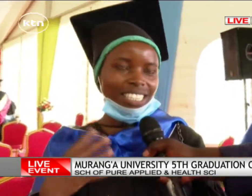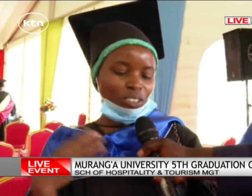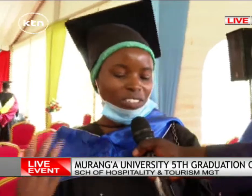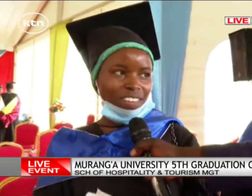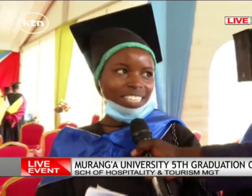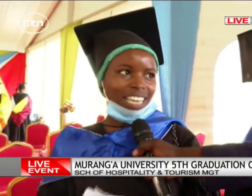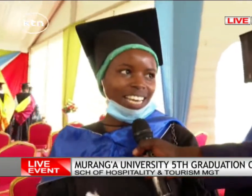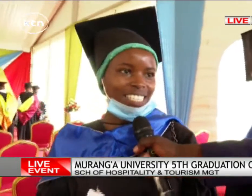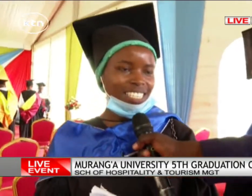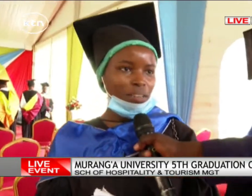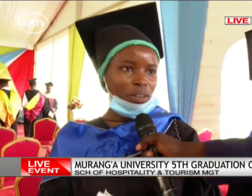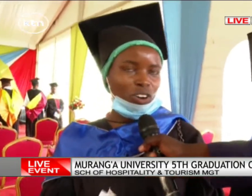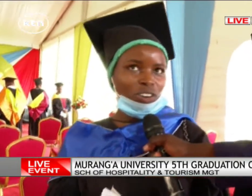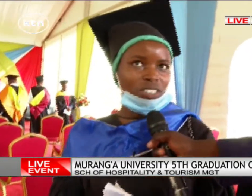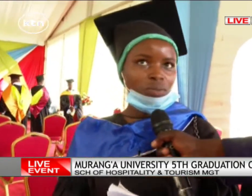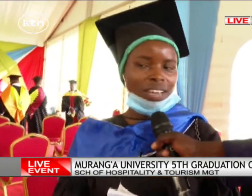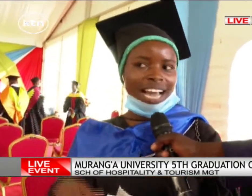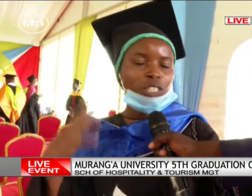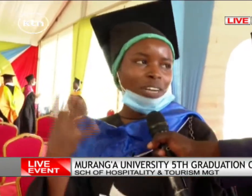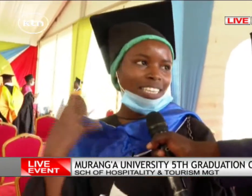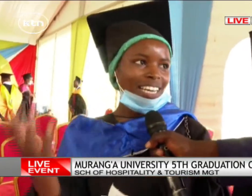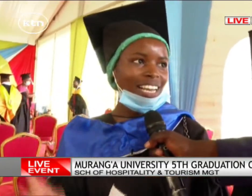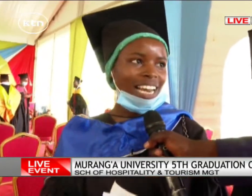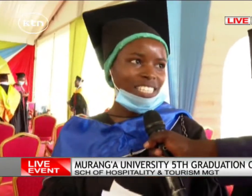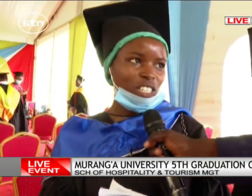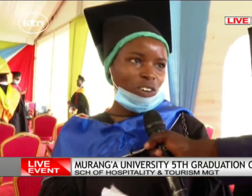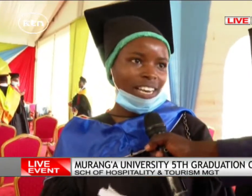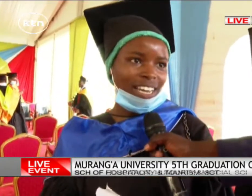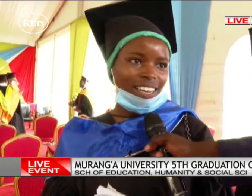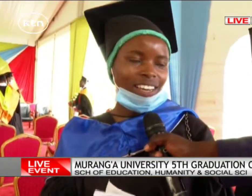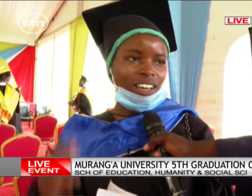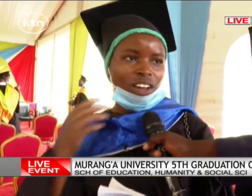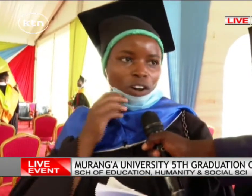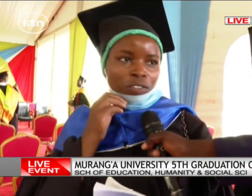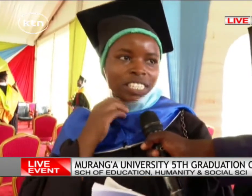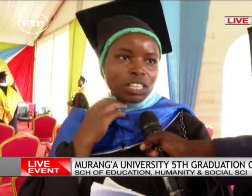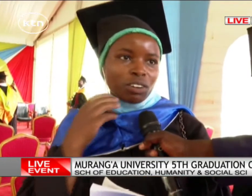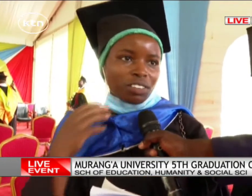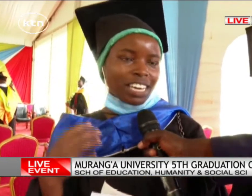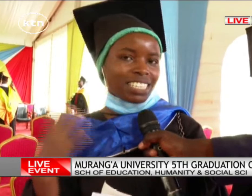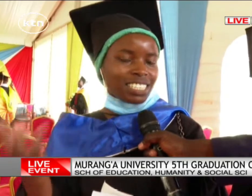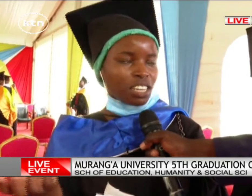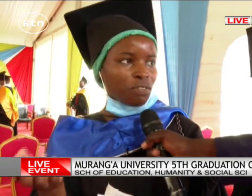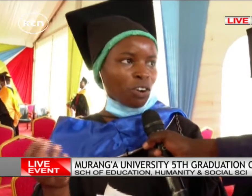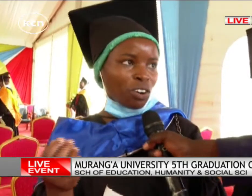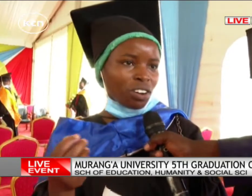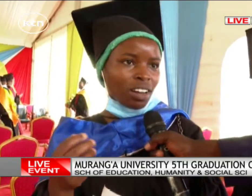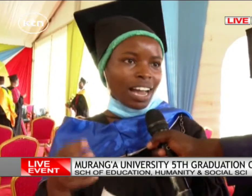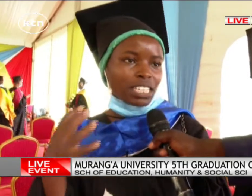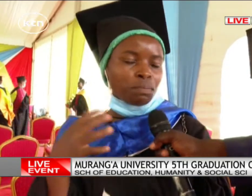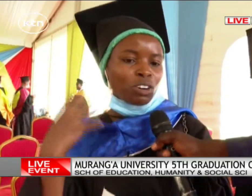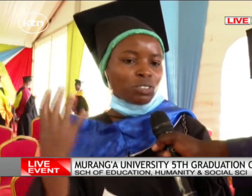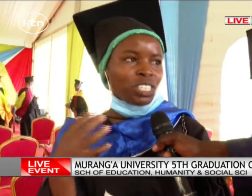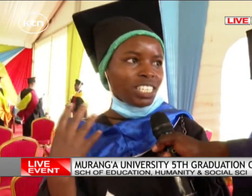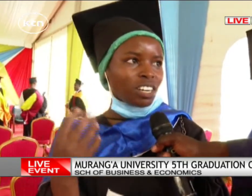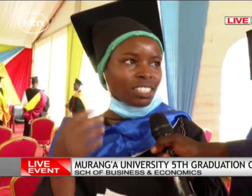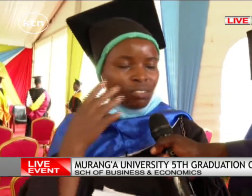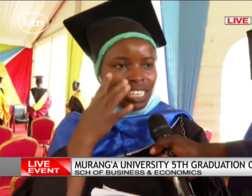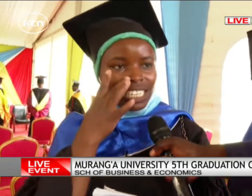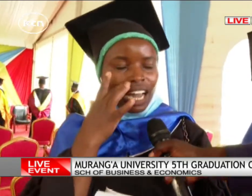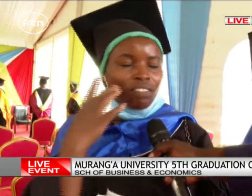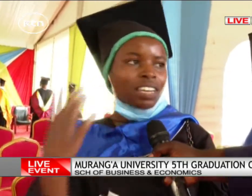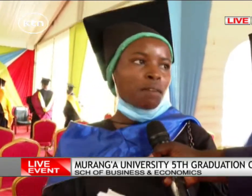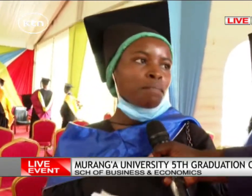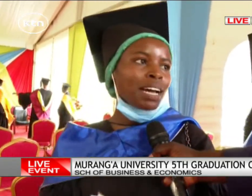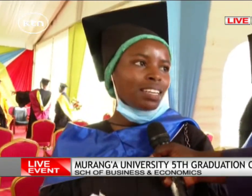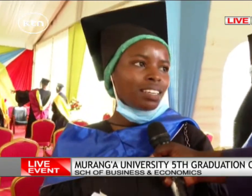say that it was very challenging because we had to attend classes online, of which it was very tricky for us because we